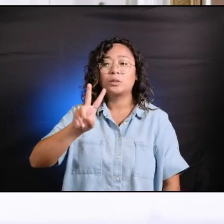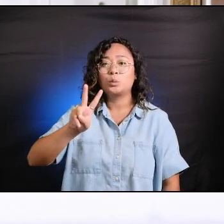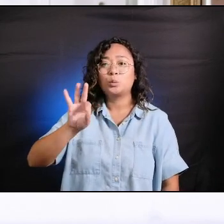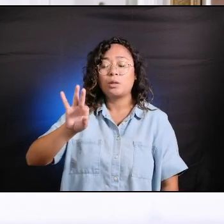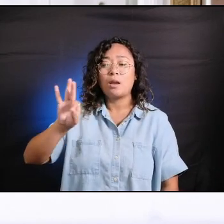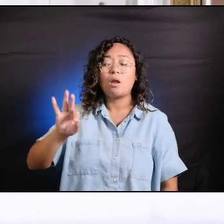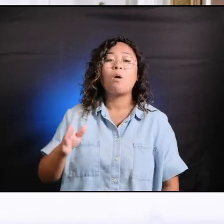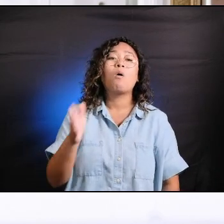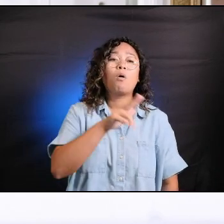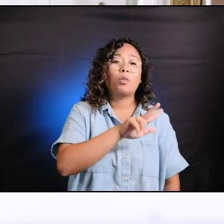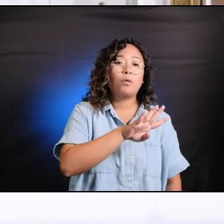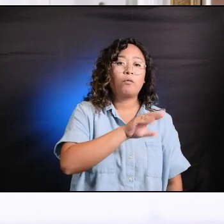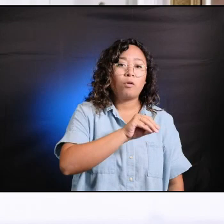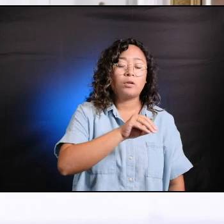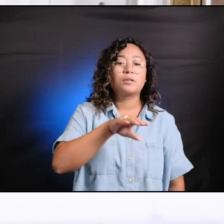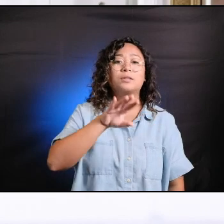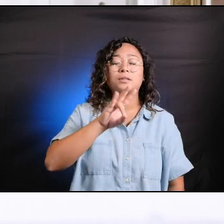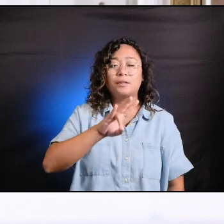340-712-6299, or